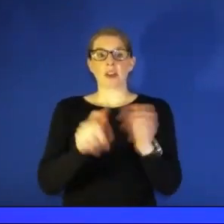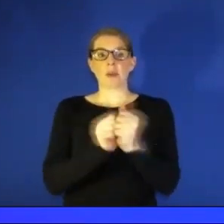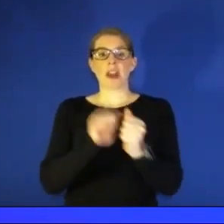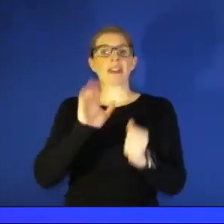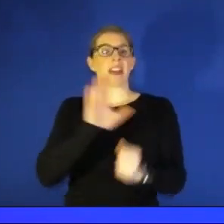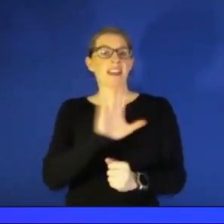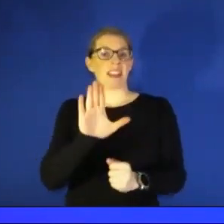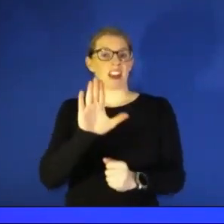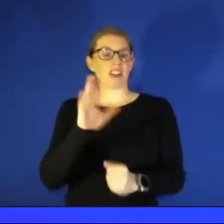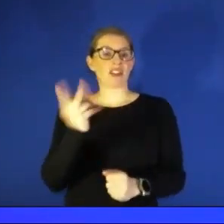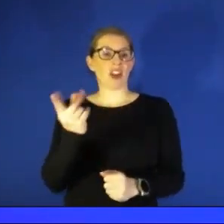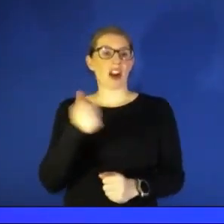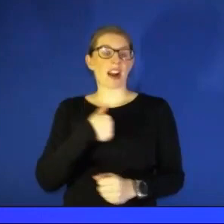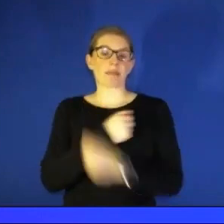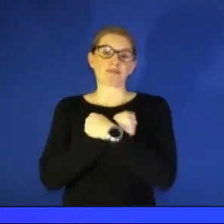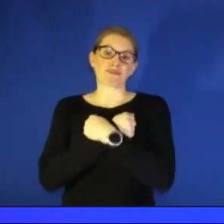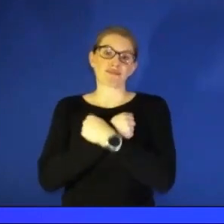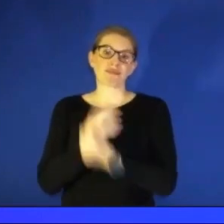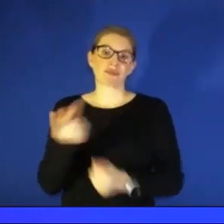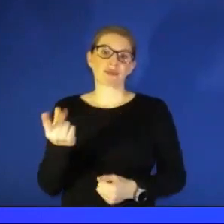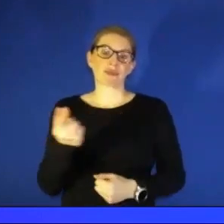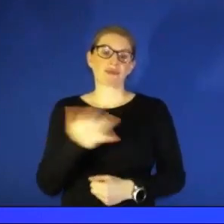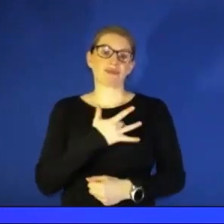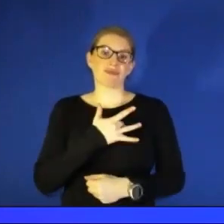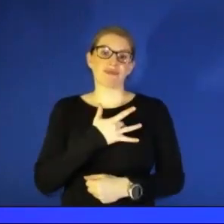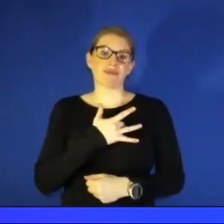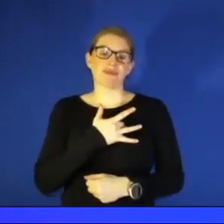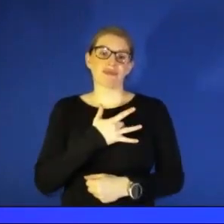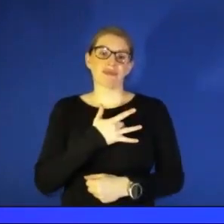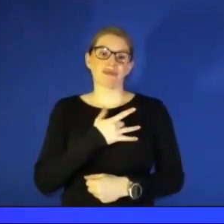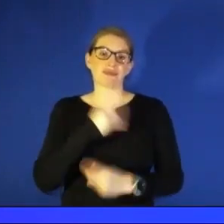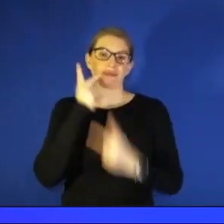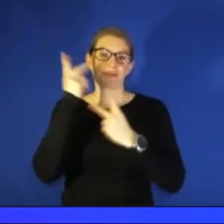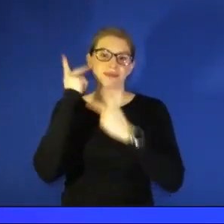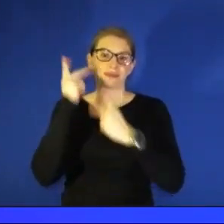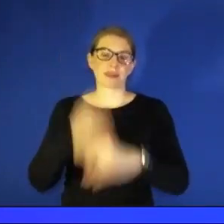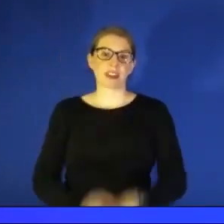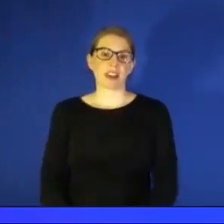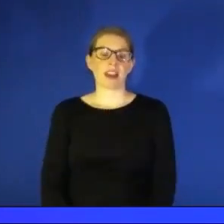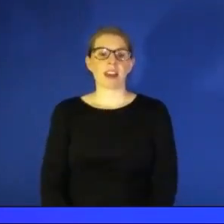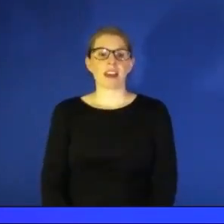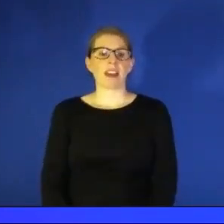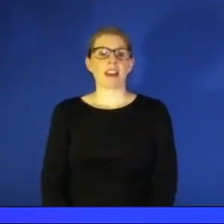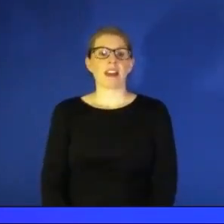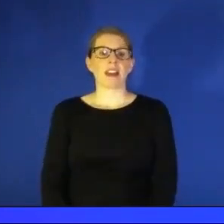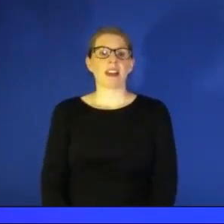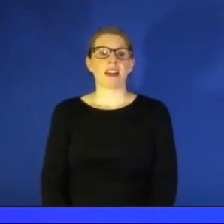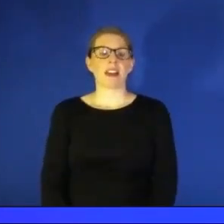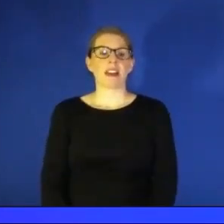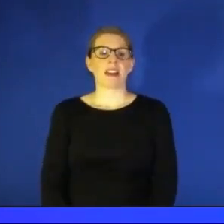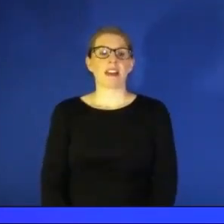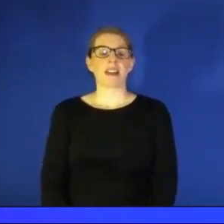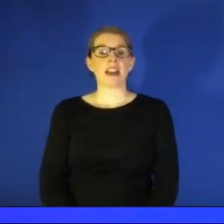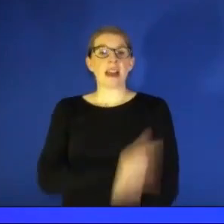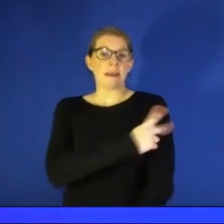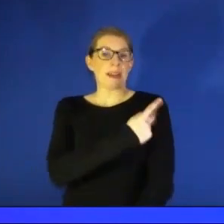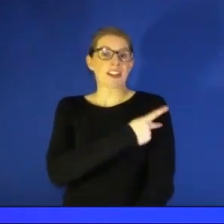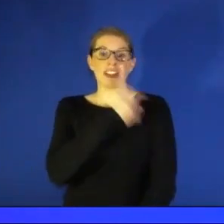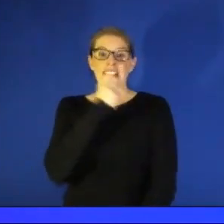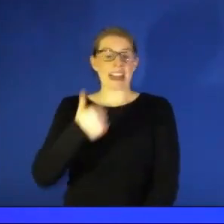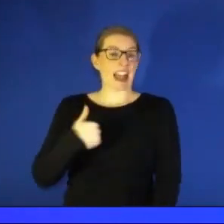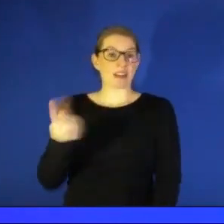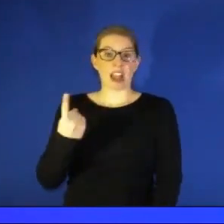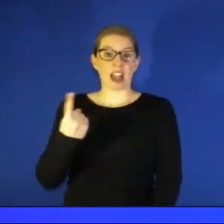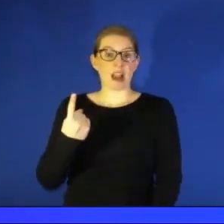and I'm a dog lover, so this will always be a special story in my heart. But the patient didn't have someone to pick up